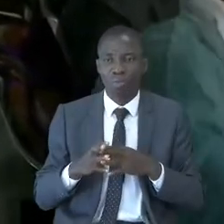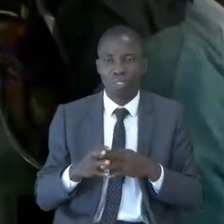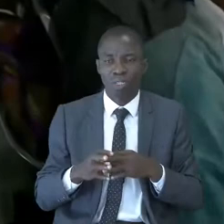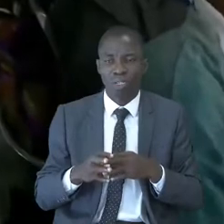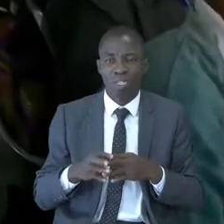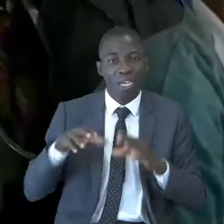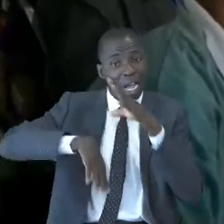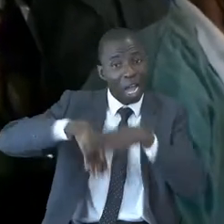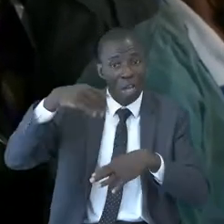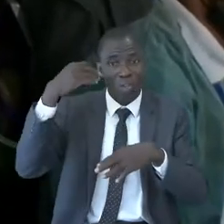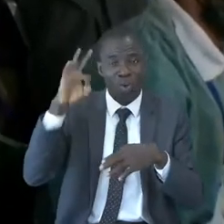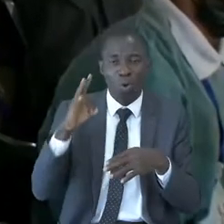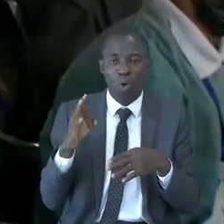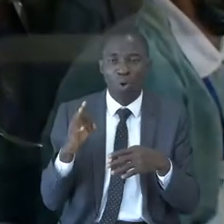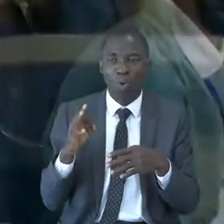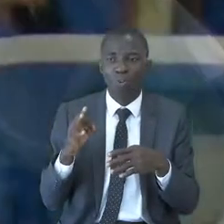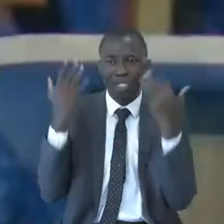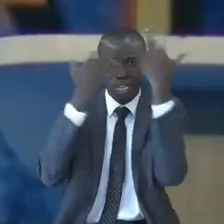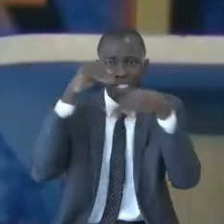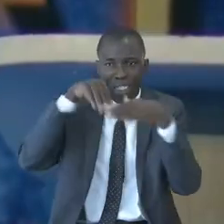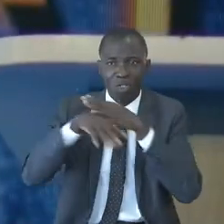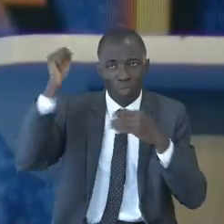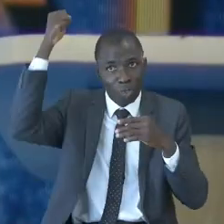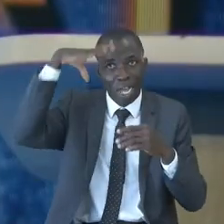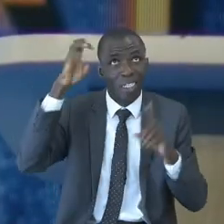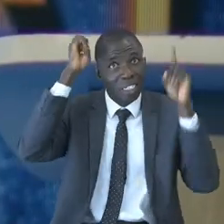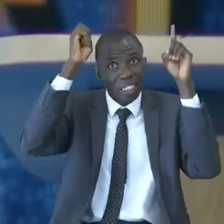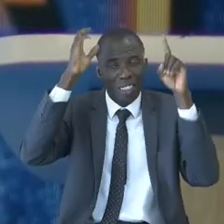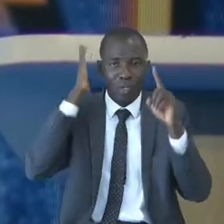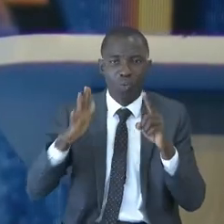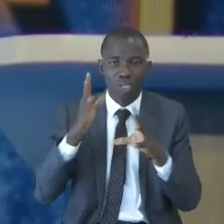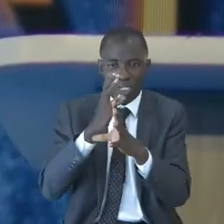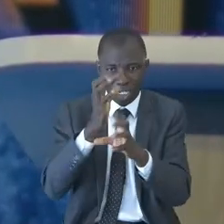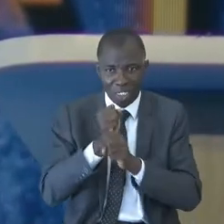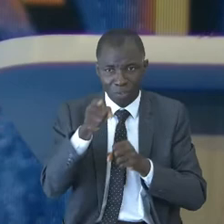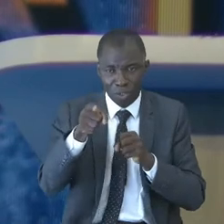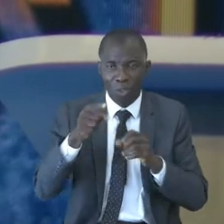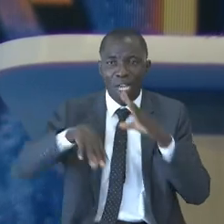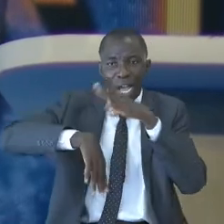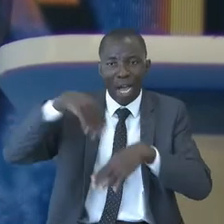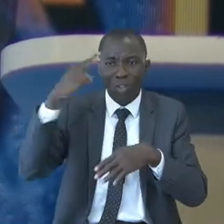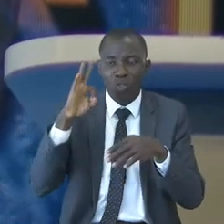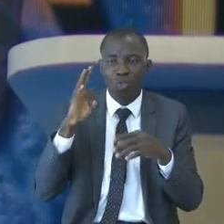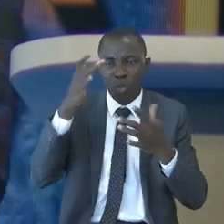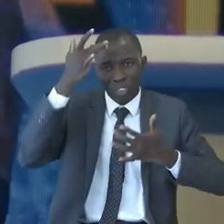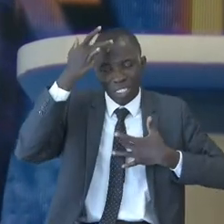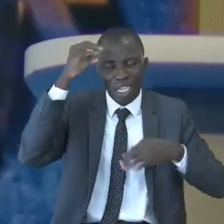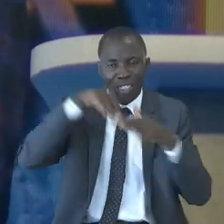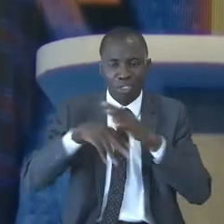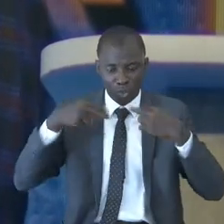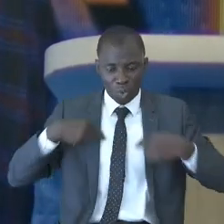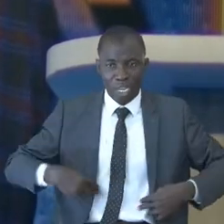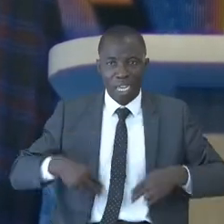Out of darkness into light, he will receive you. Out of sickness into health, he